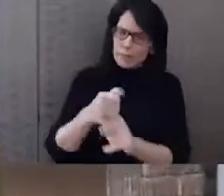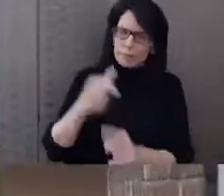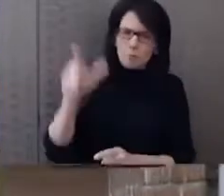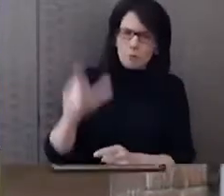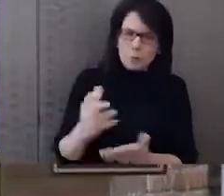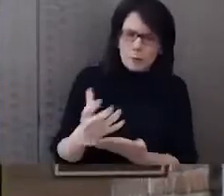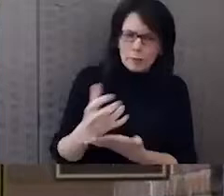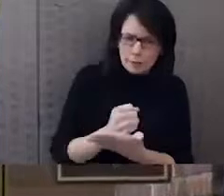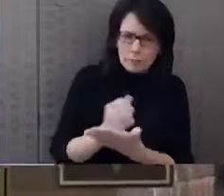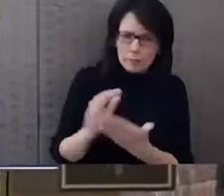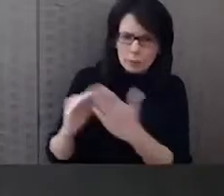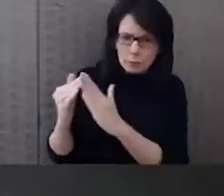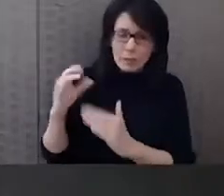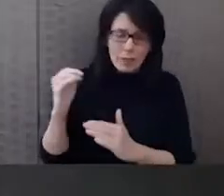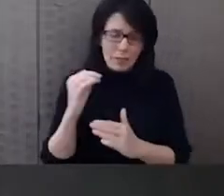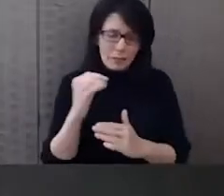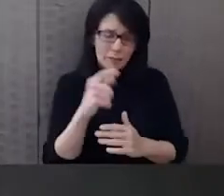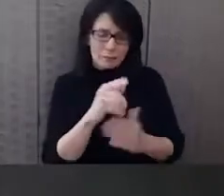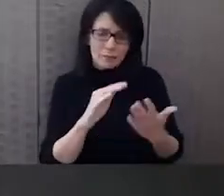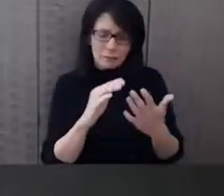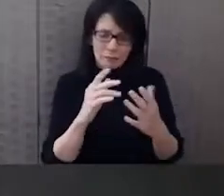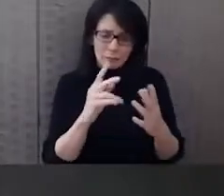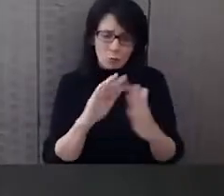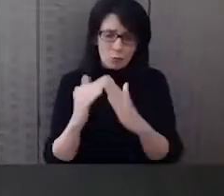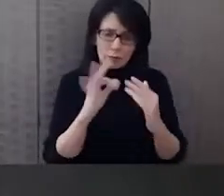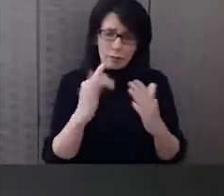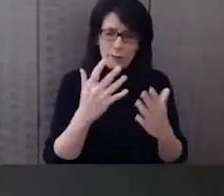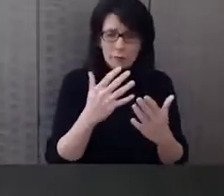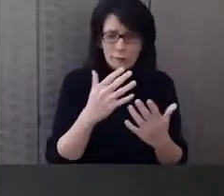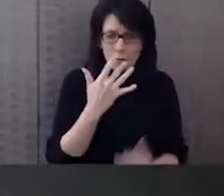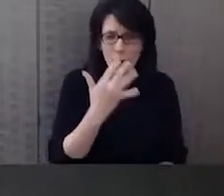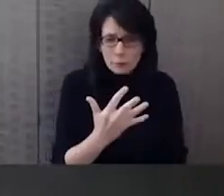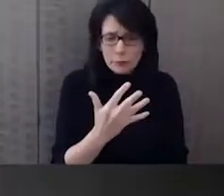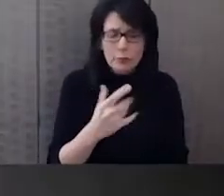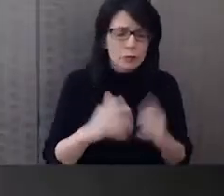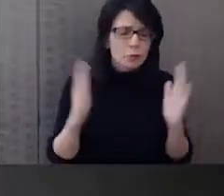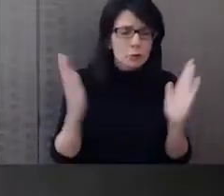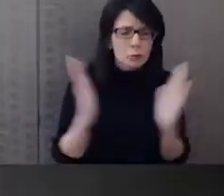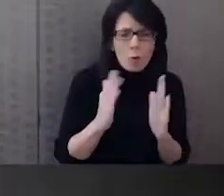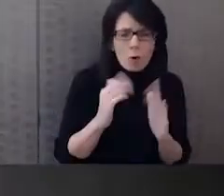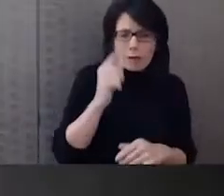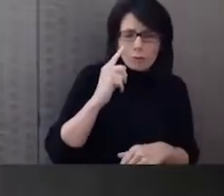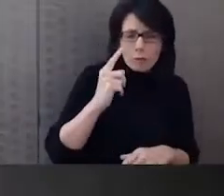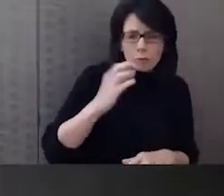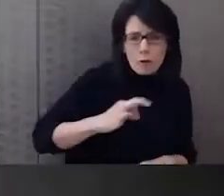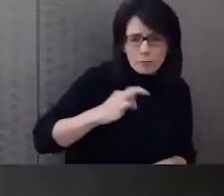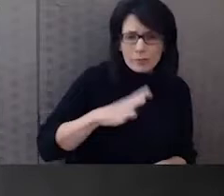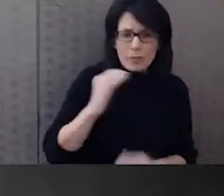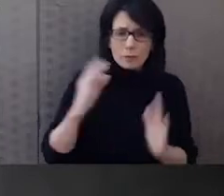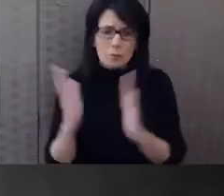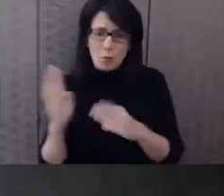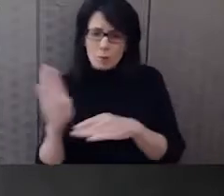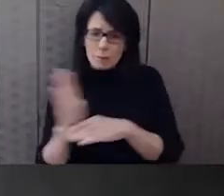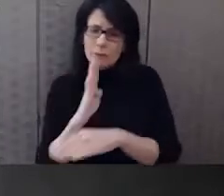communities of color with respect to the survival of small businesses and small nonprofits. The funding that was available and certain of the tax